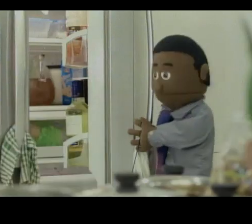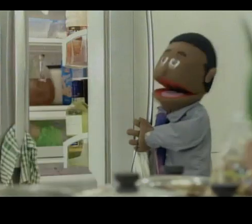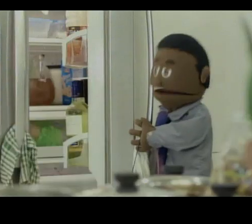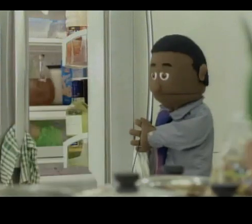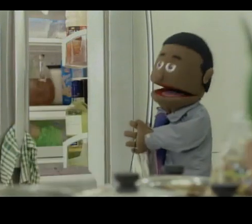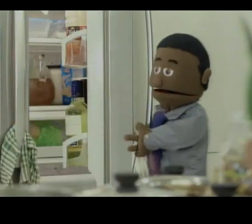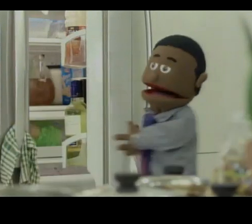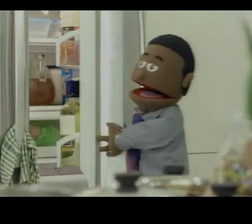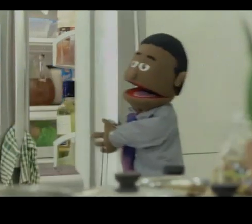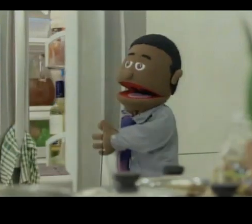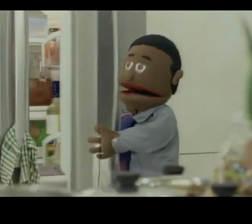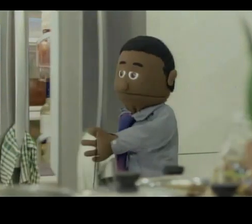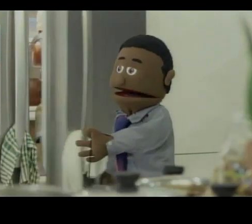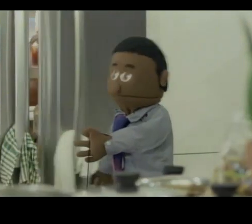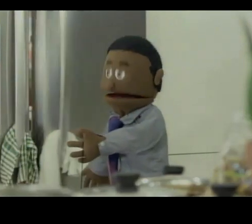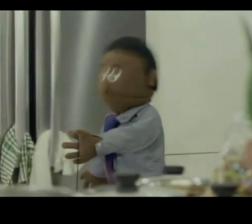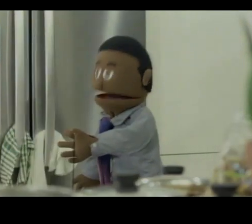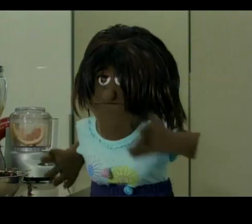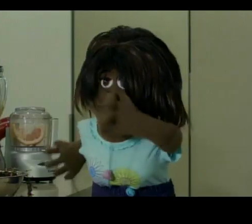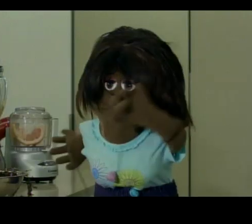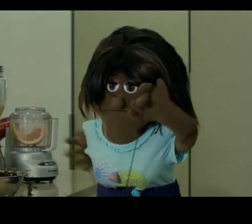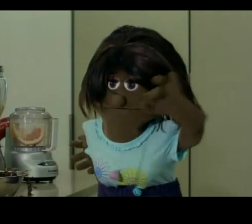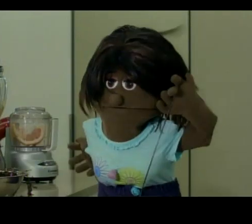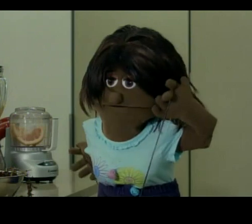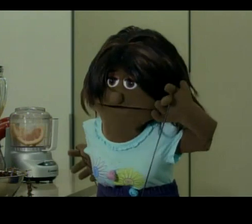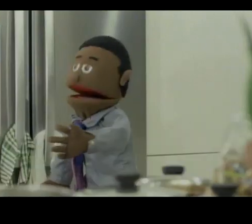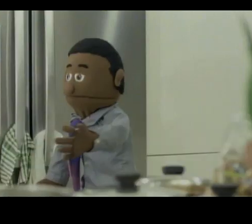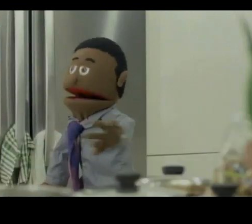Jasmine, when this fridge door opens, so our bill high